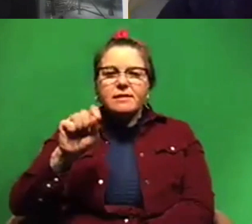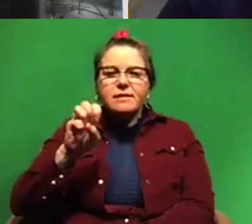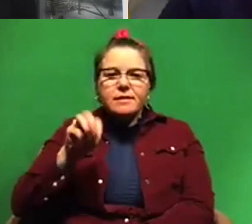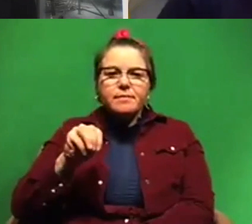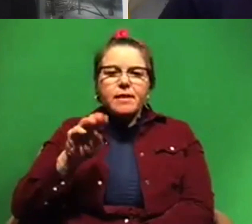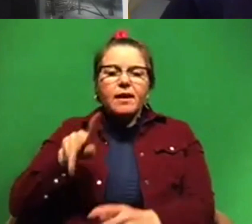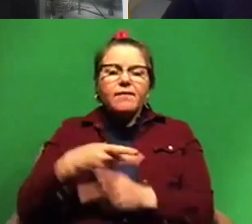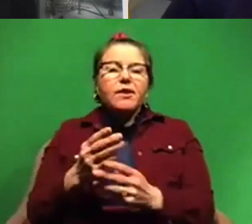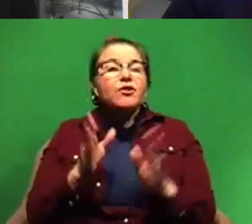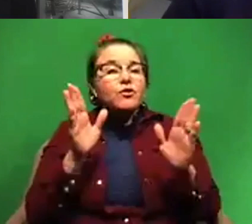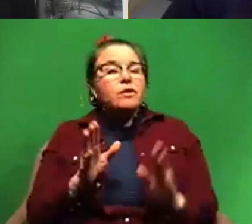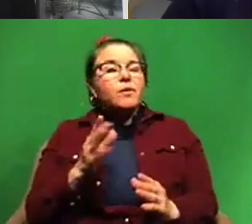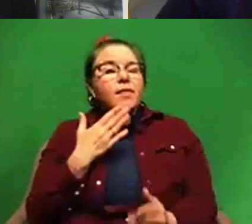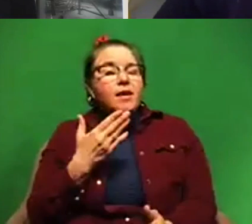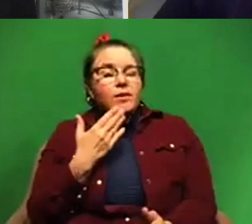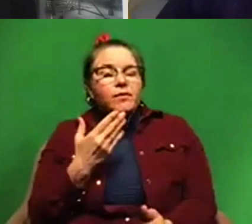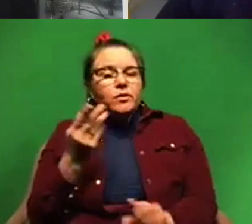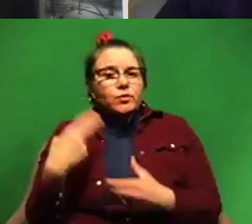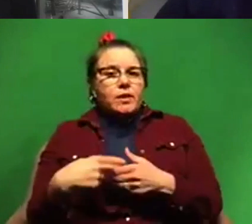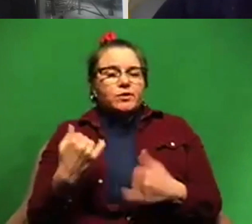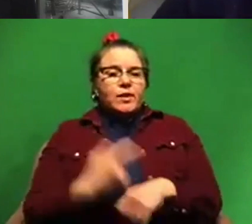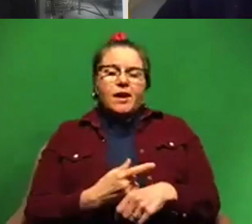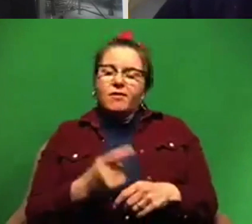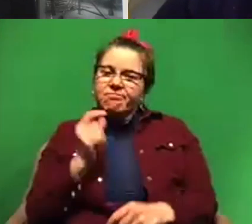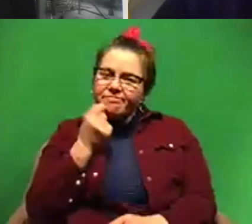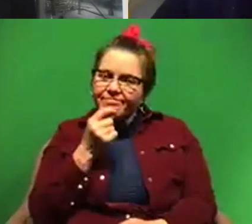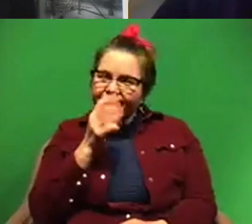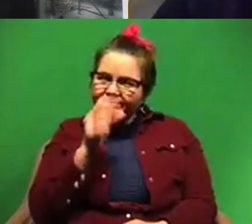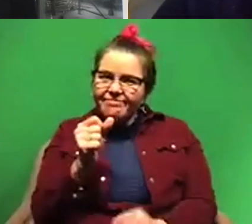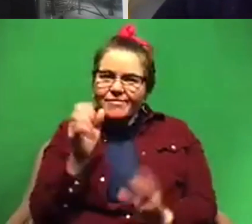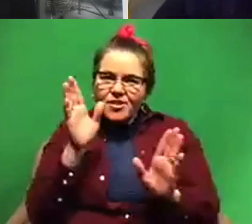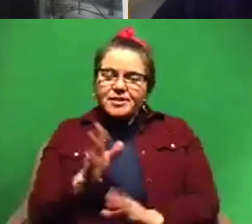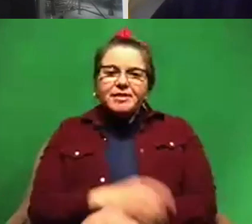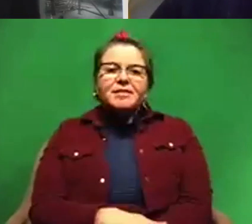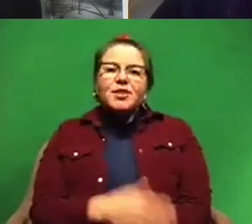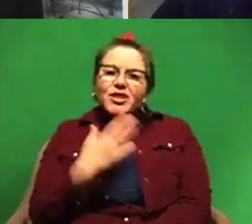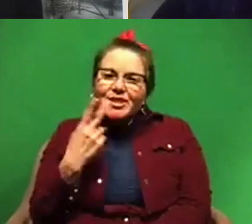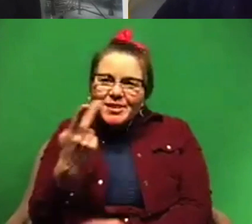great. So thank you so much for joining us today. This was really cool and fun, and also just good to see you again.